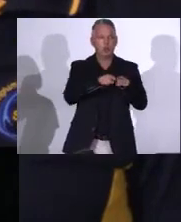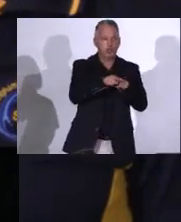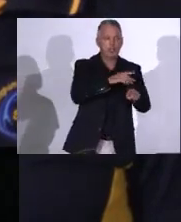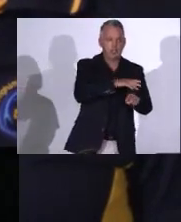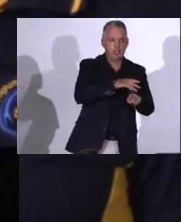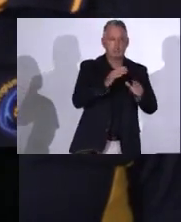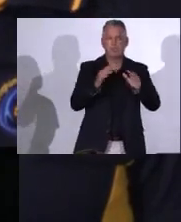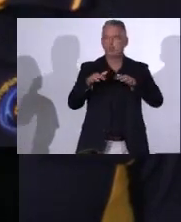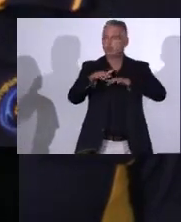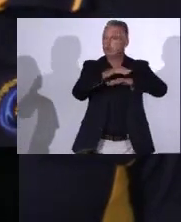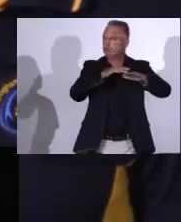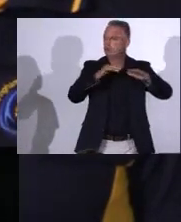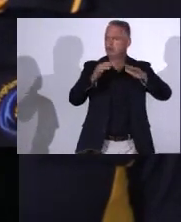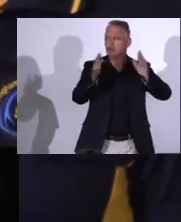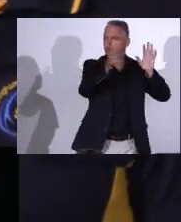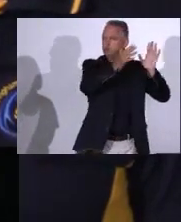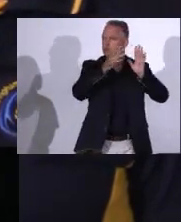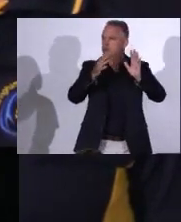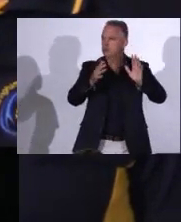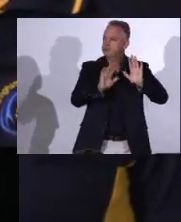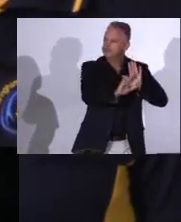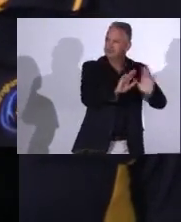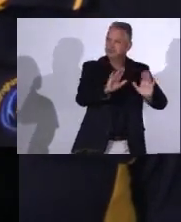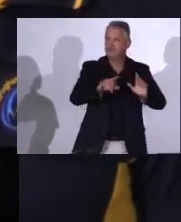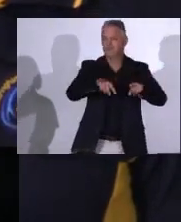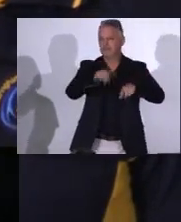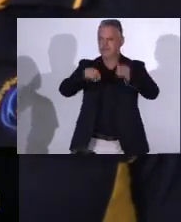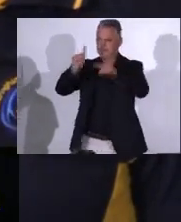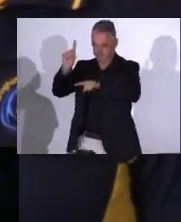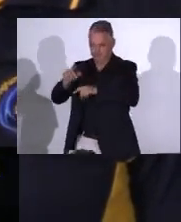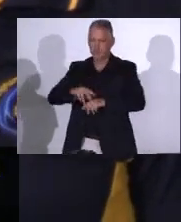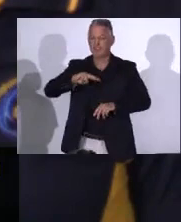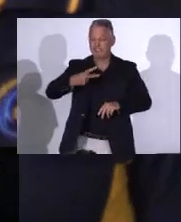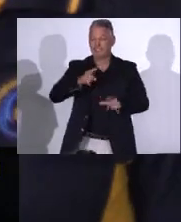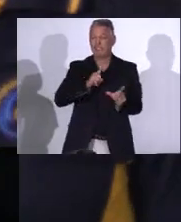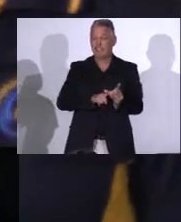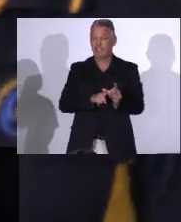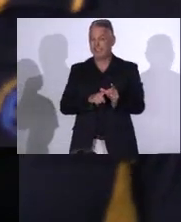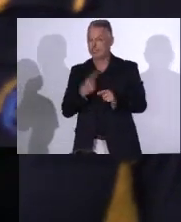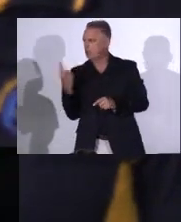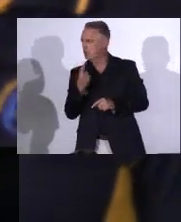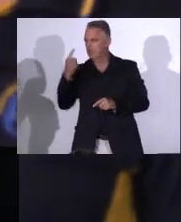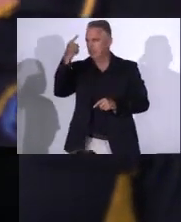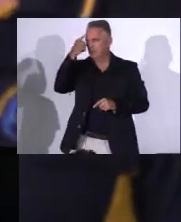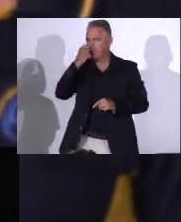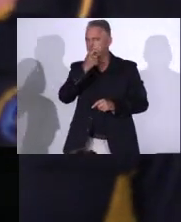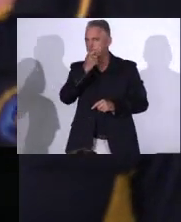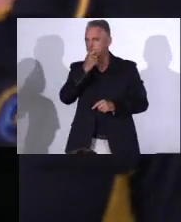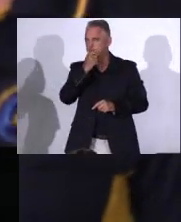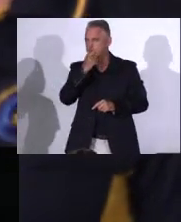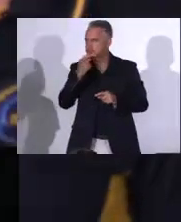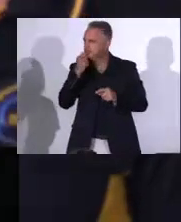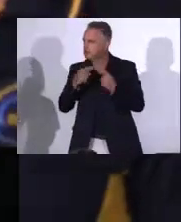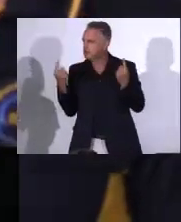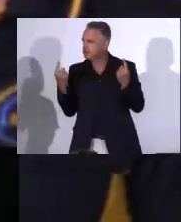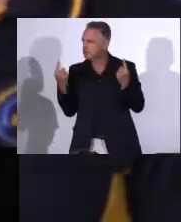social things going on for those kids as well. So then year two, we thought, okay, let's do something a little bit different.